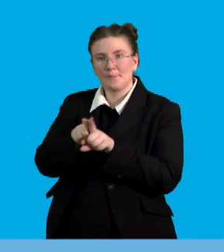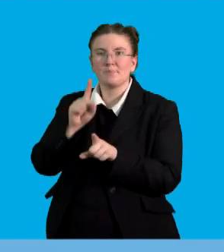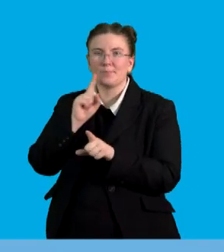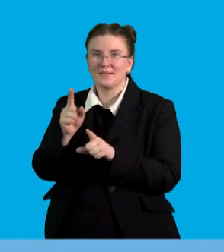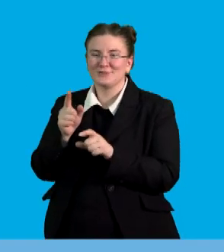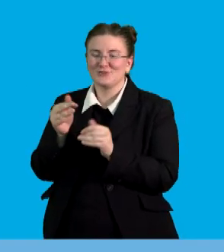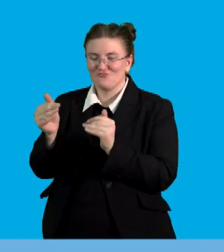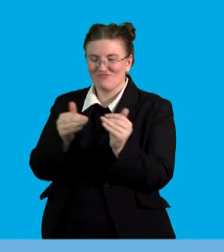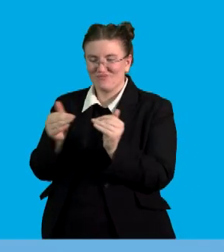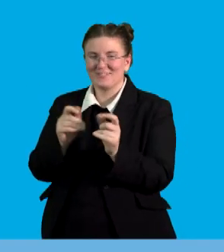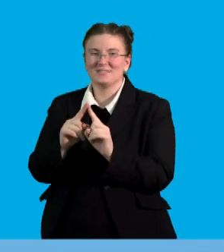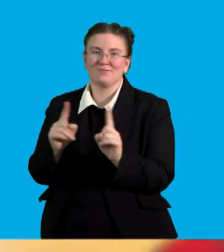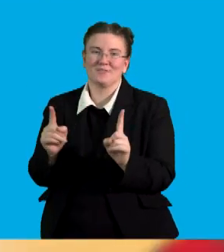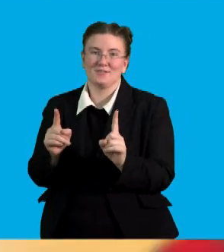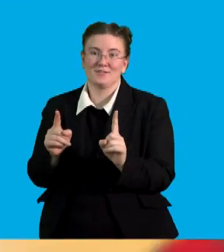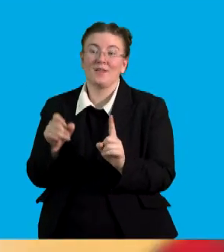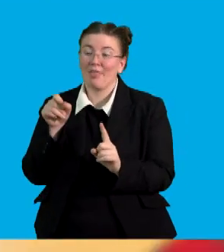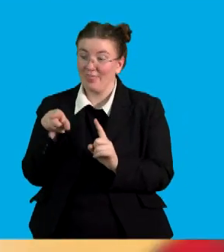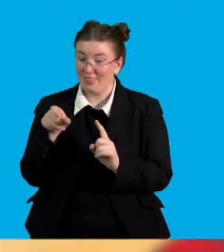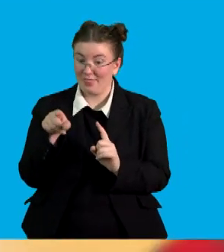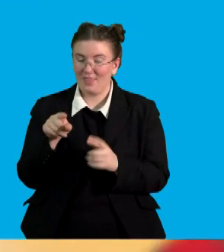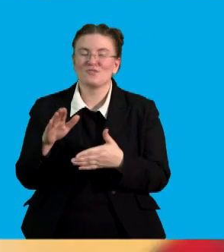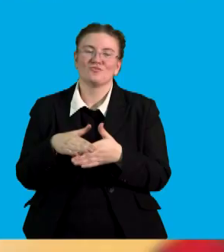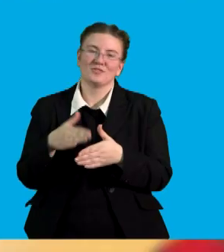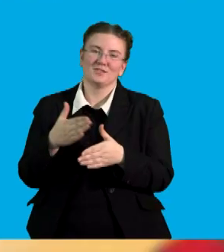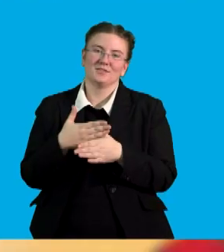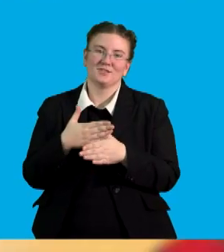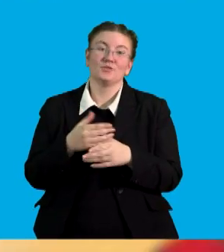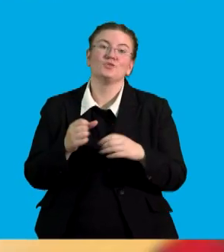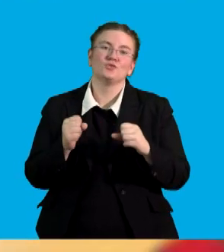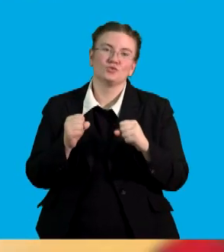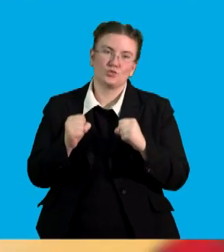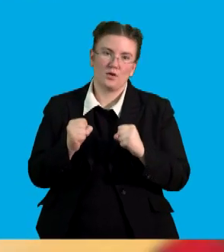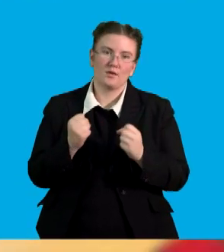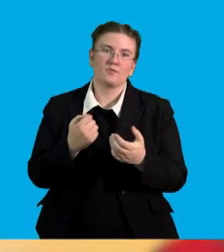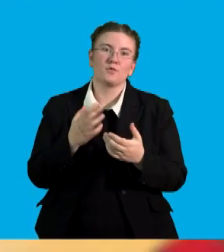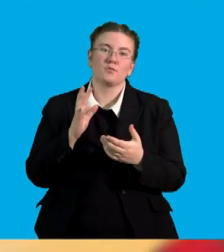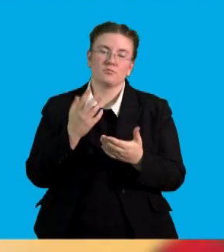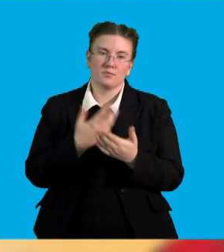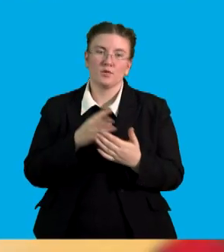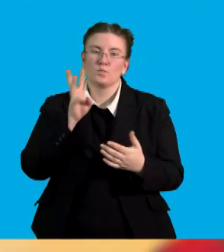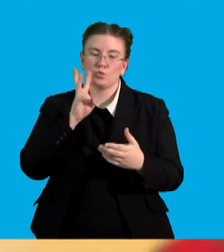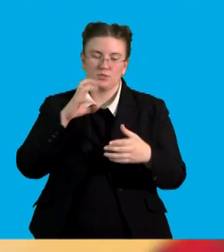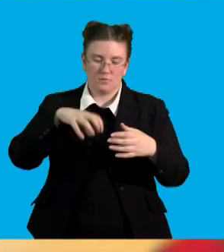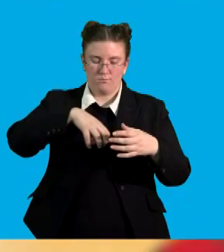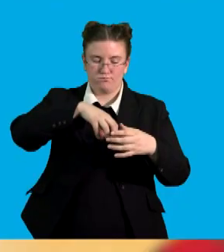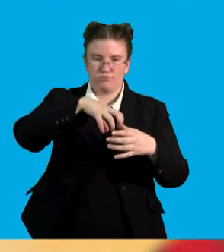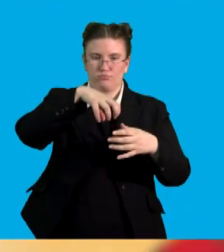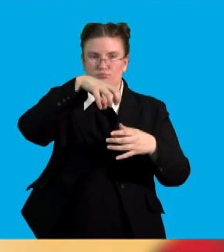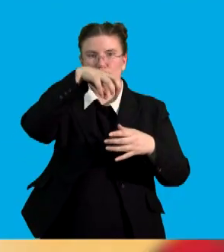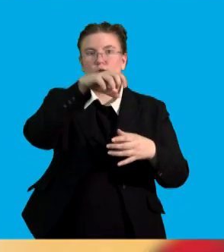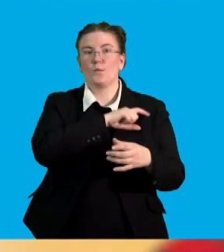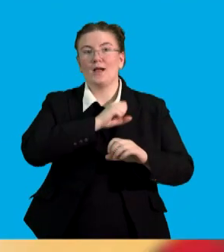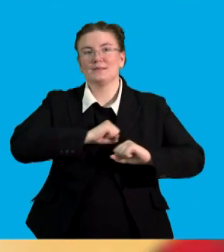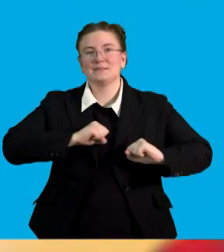difference in terms of the arrangement of the particles, and because of that, that's the reason why solid can be able to float on water, because of